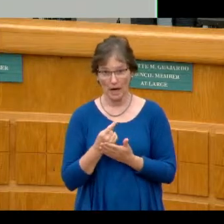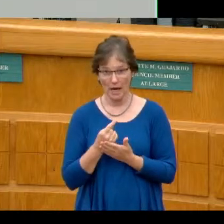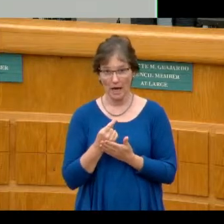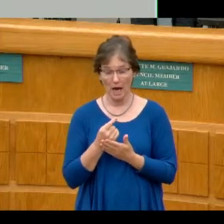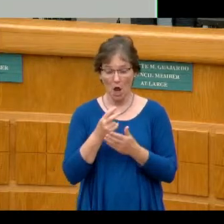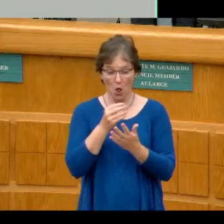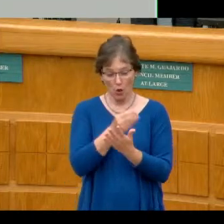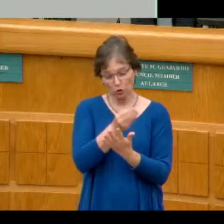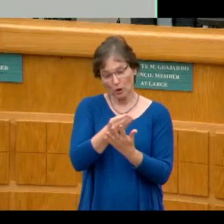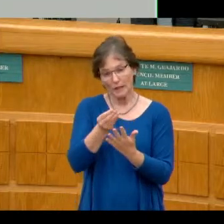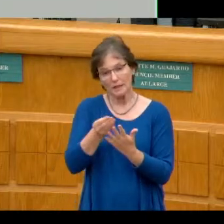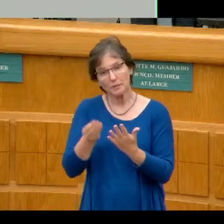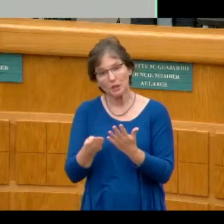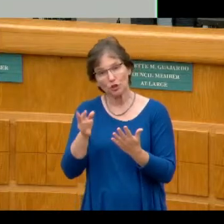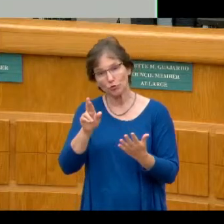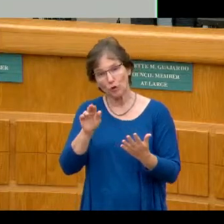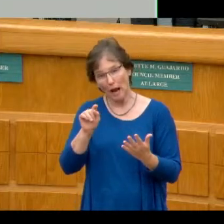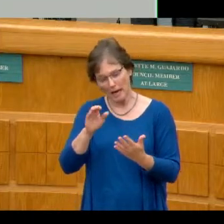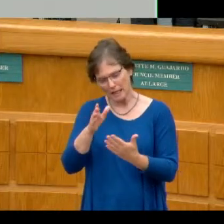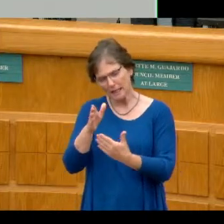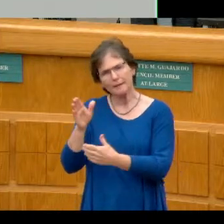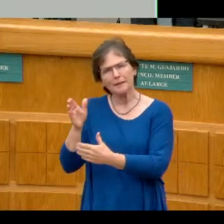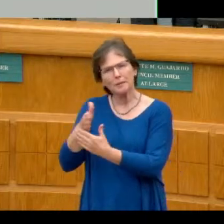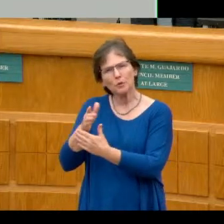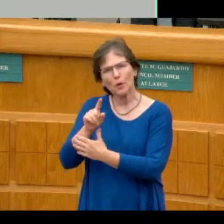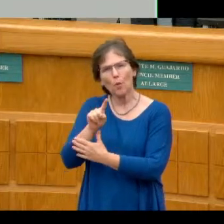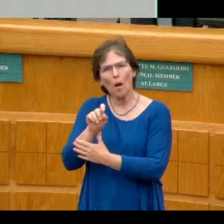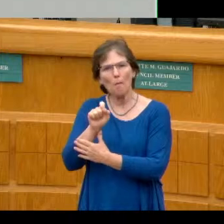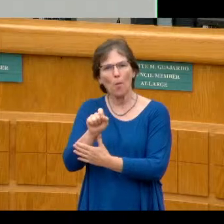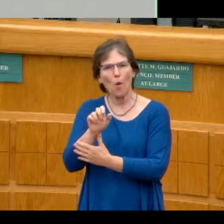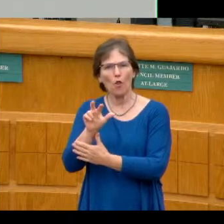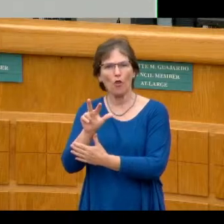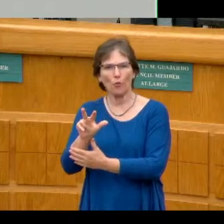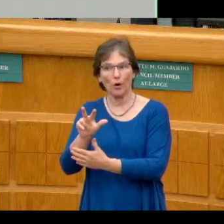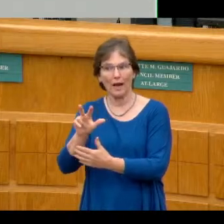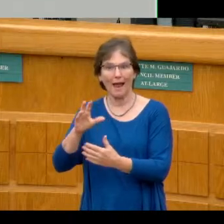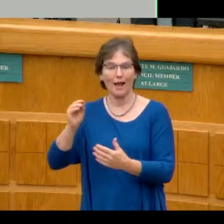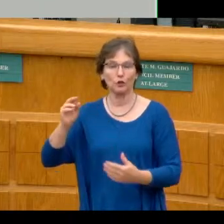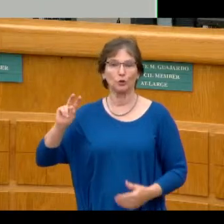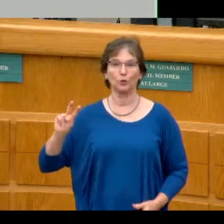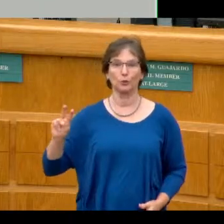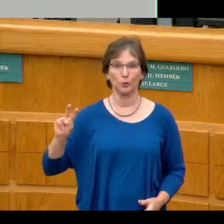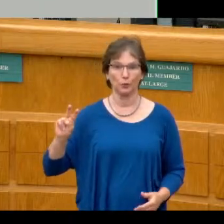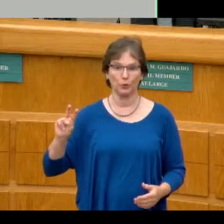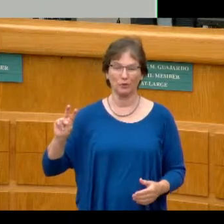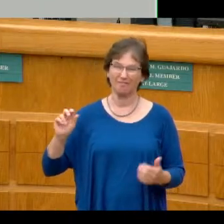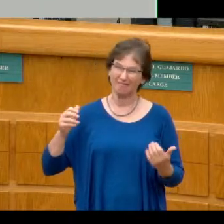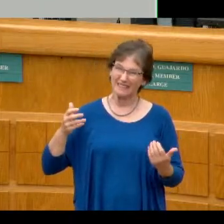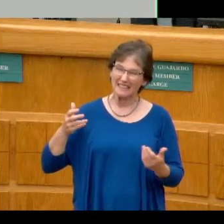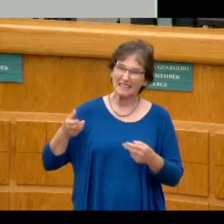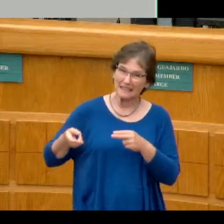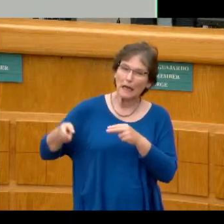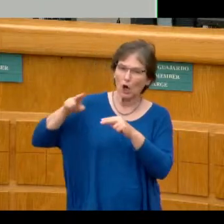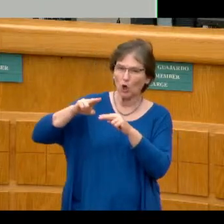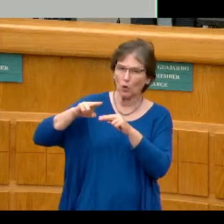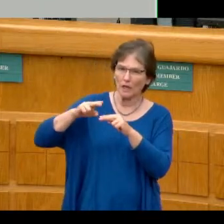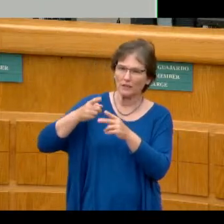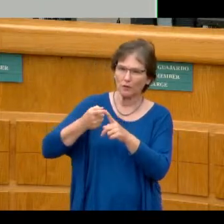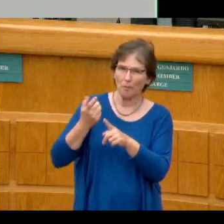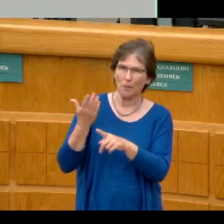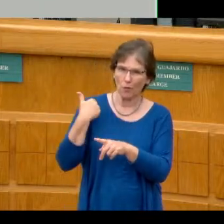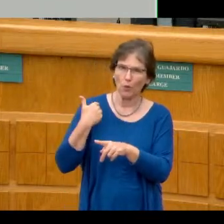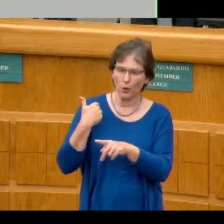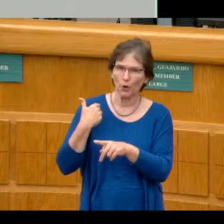but we're kind of dialing that back, and we'll see what the foot traffic looks like at the schools this week. And we've gone through a variety of Open Texas phases.